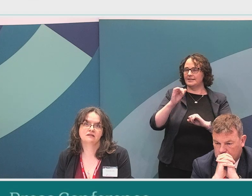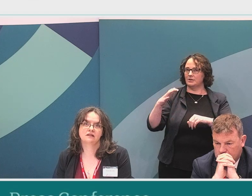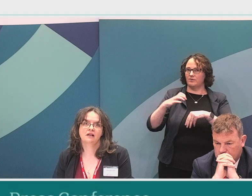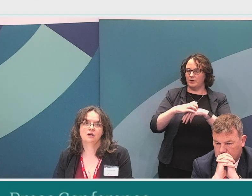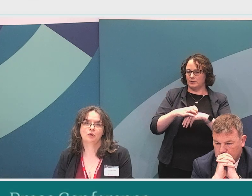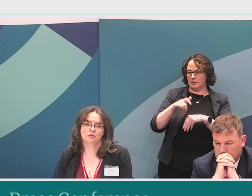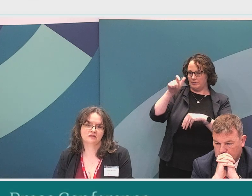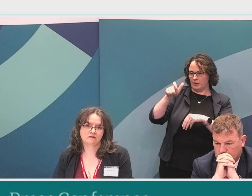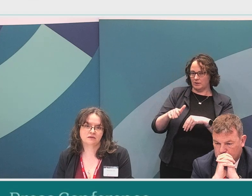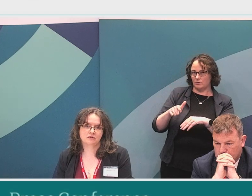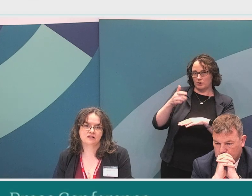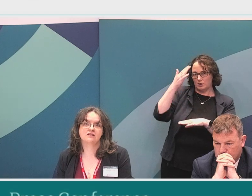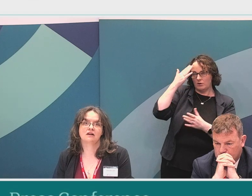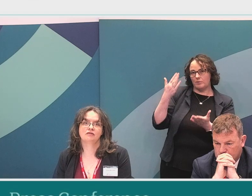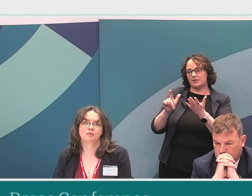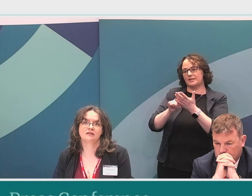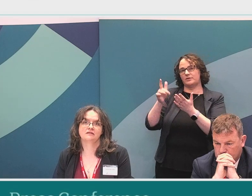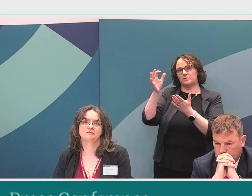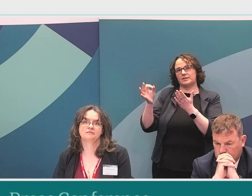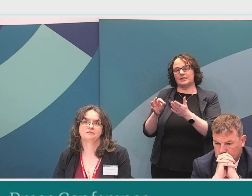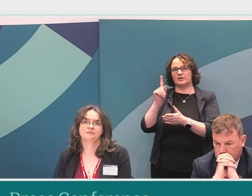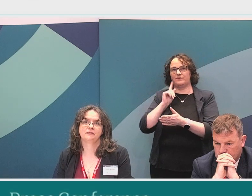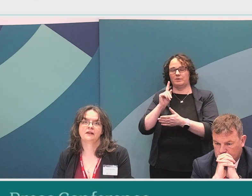acquaintance, compared with 17% of females.